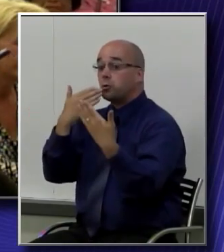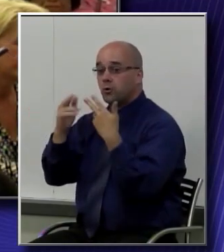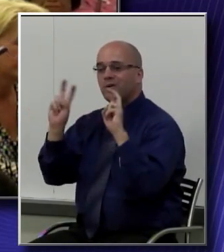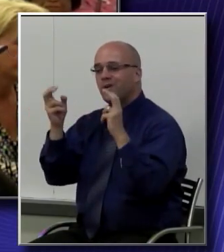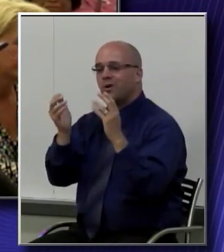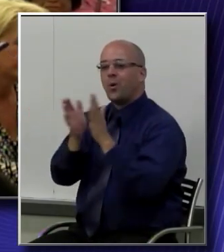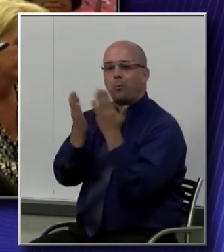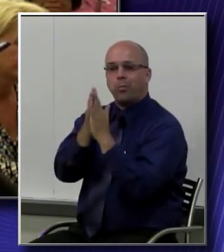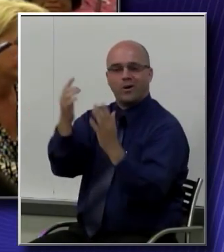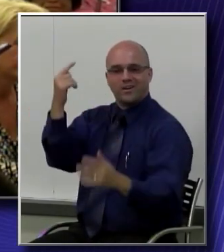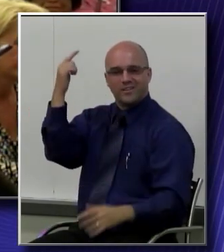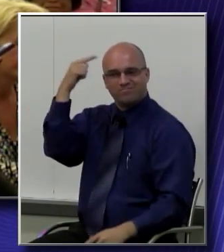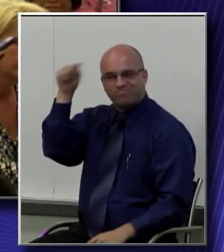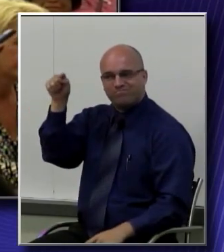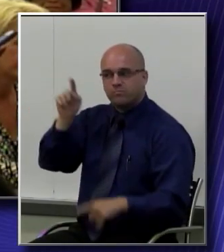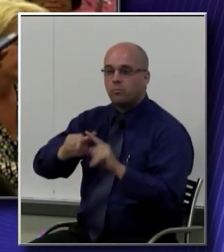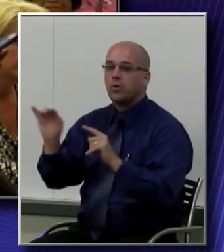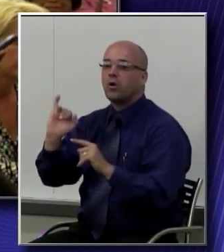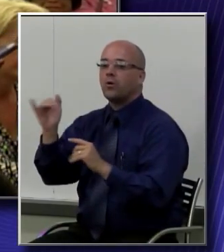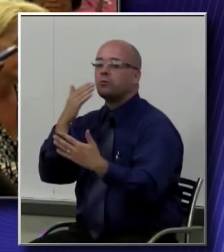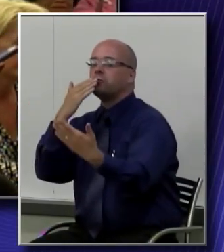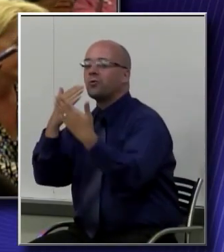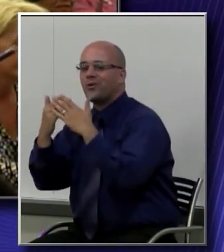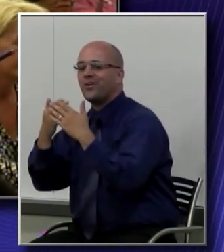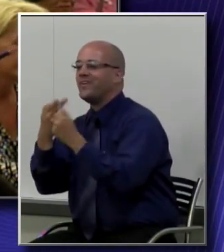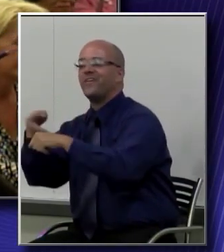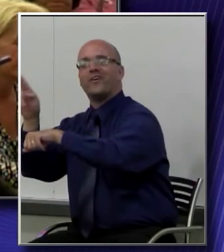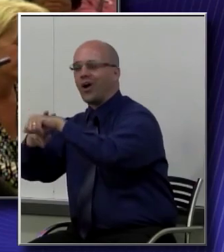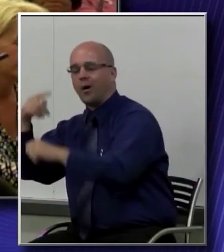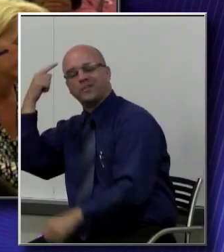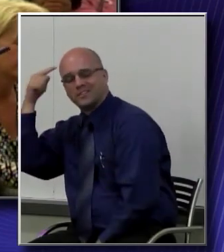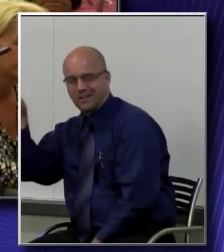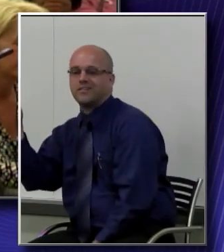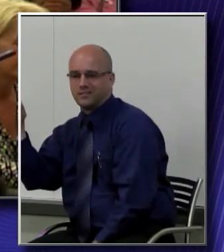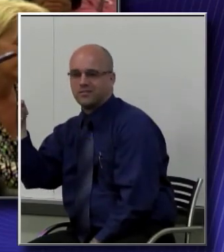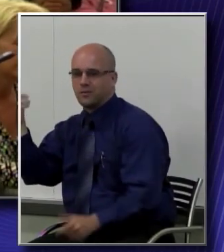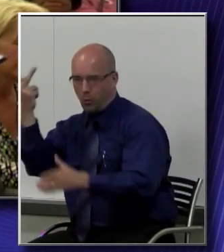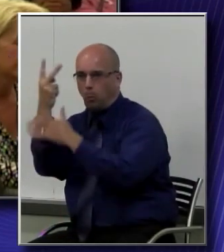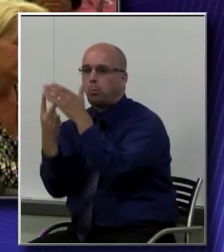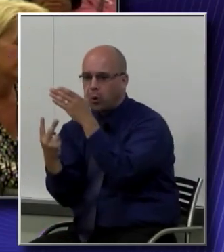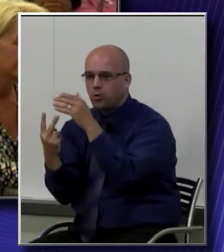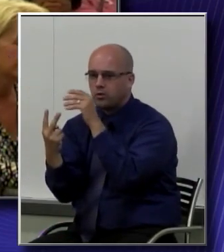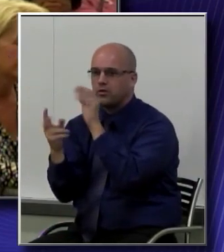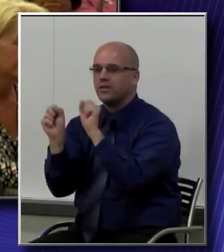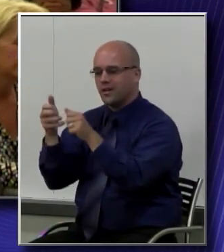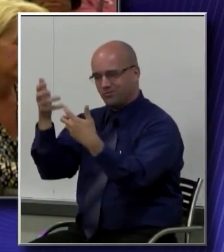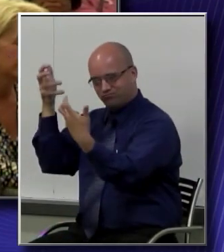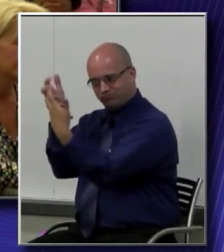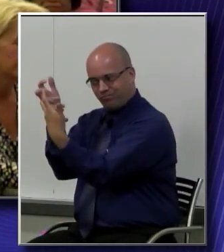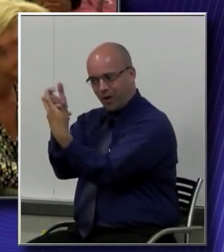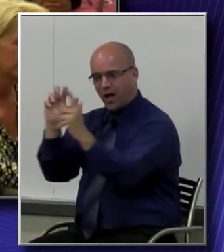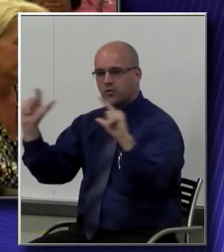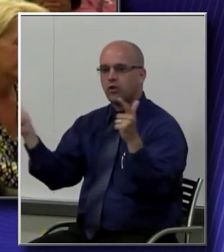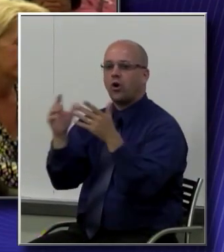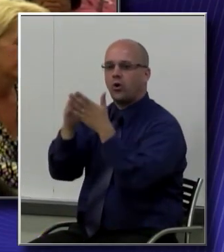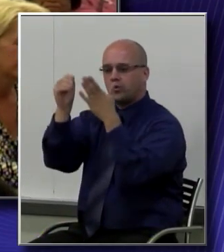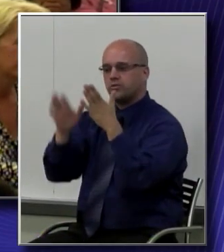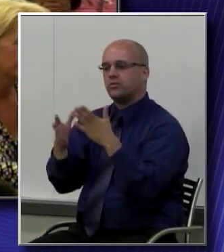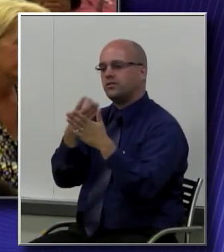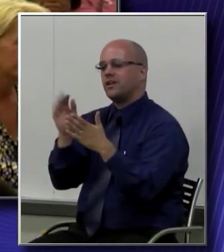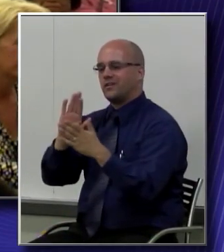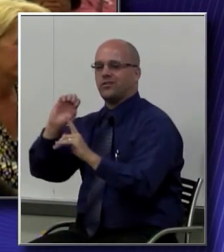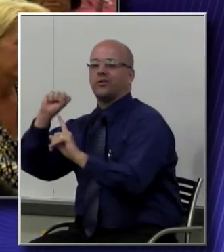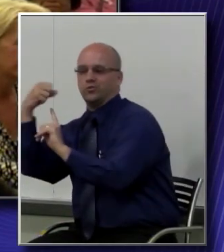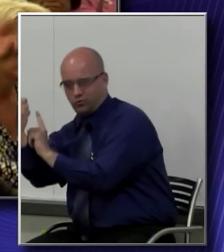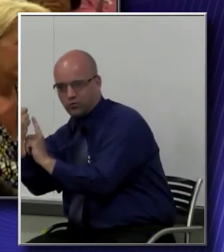sense, but also has good common sense and can relate to all students and their circumstances, who